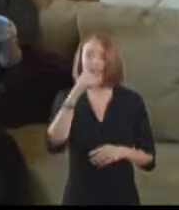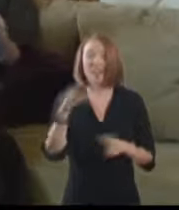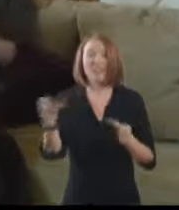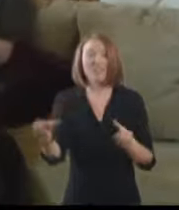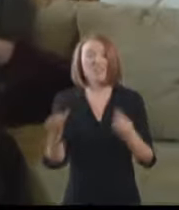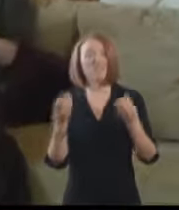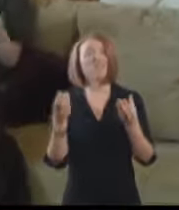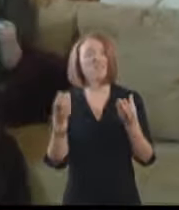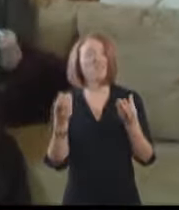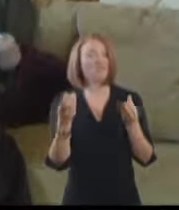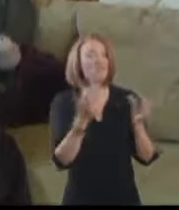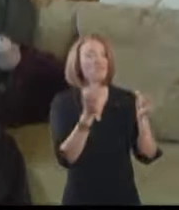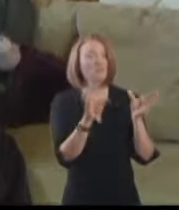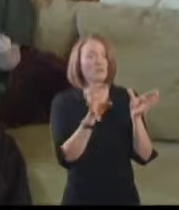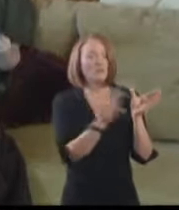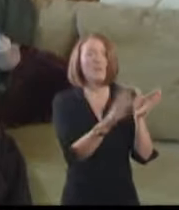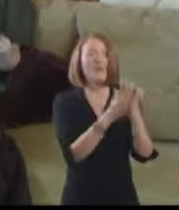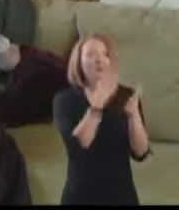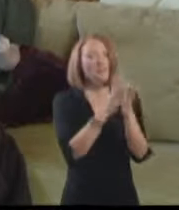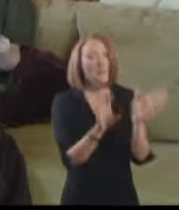into the mains.